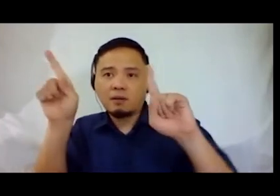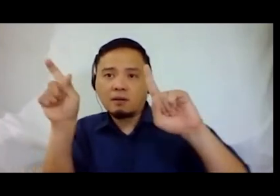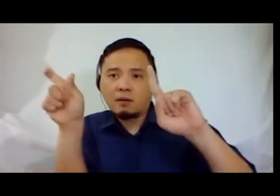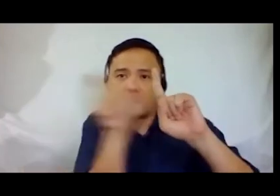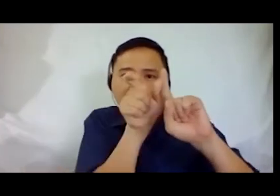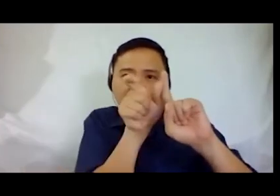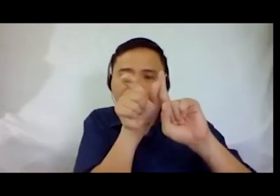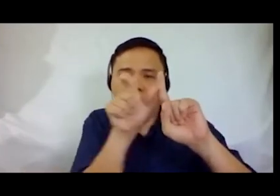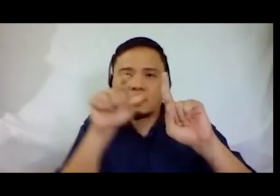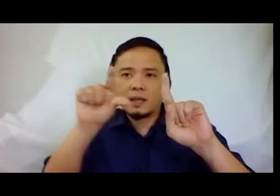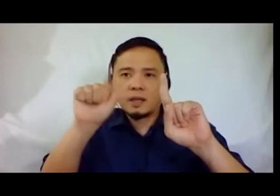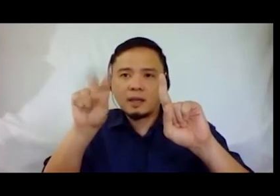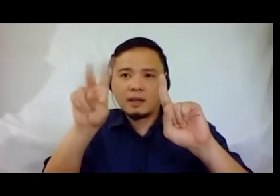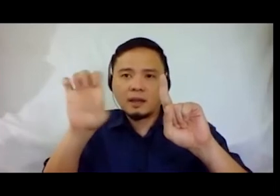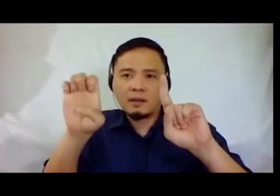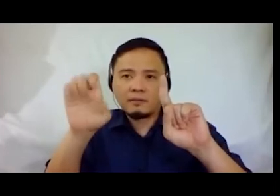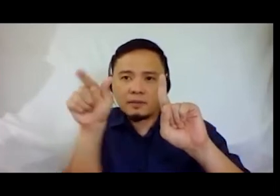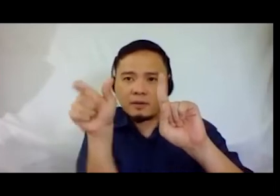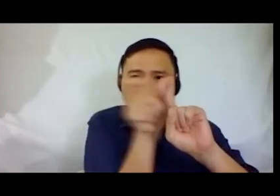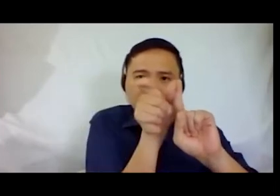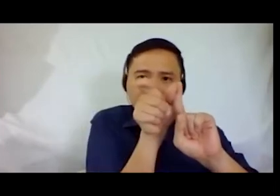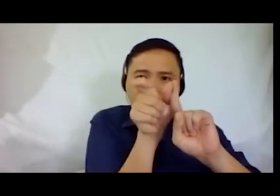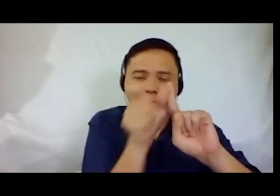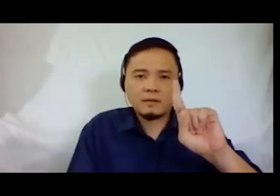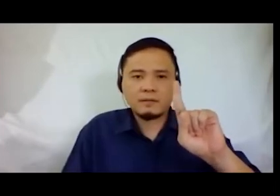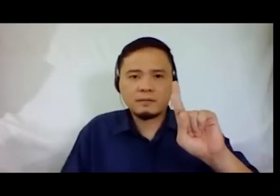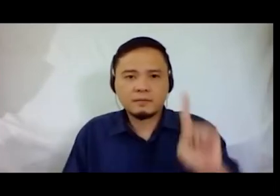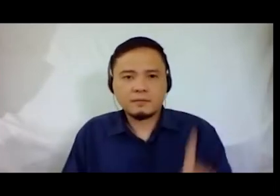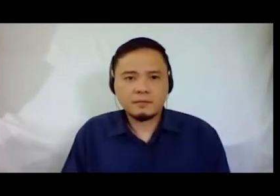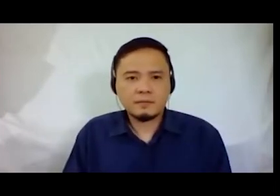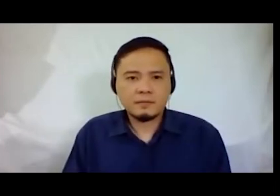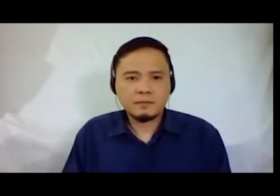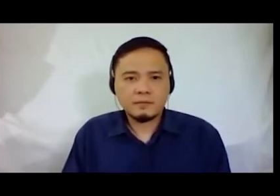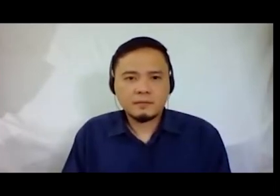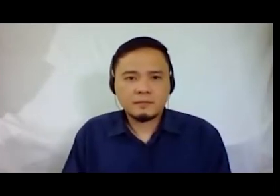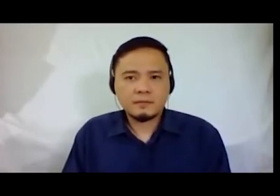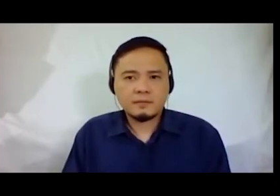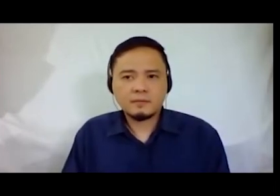space.